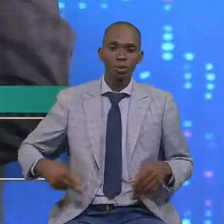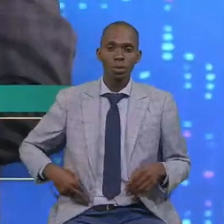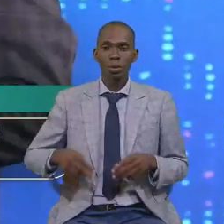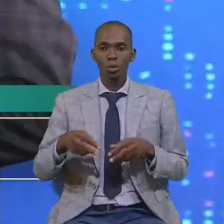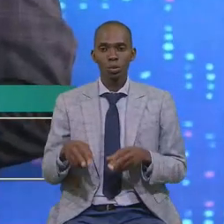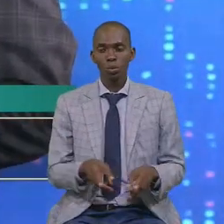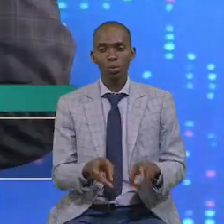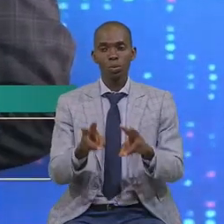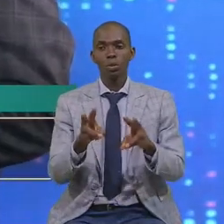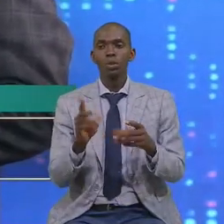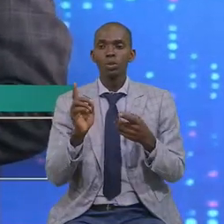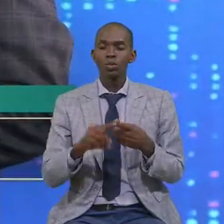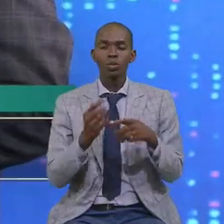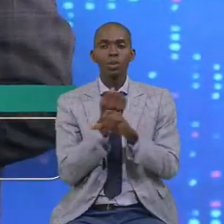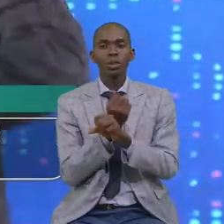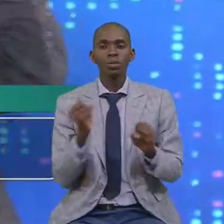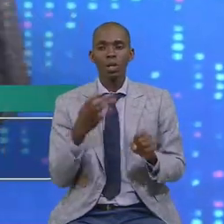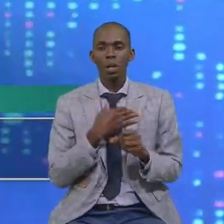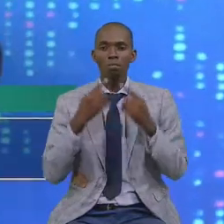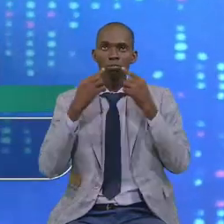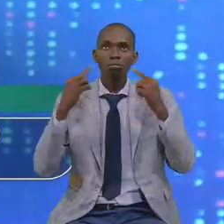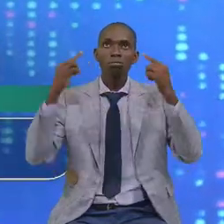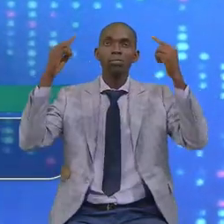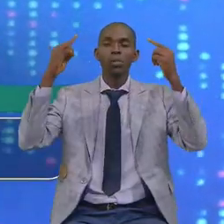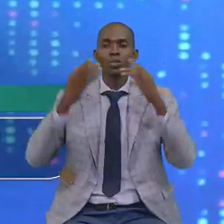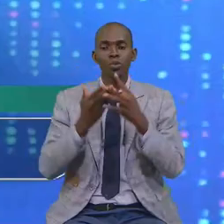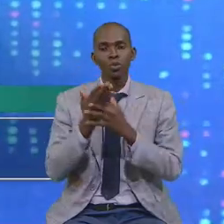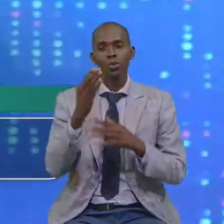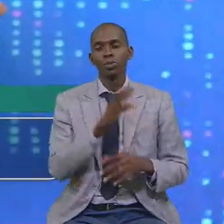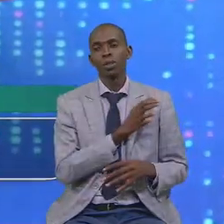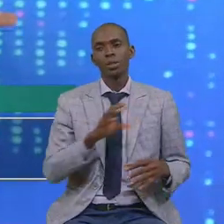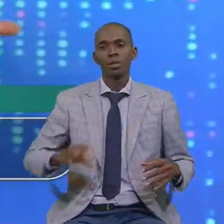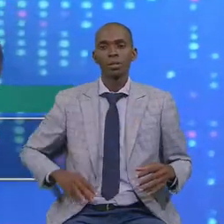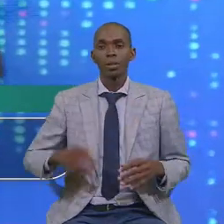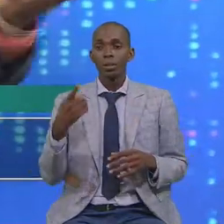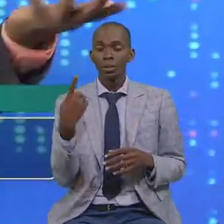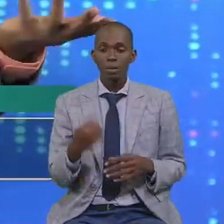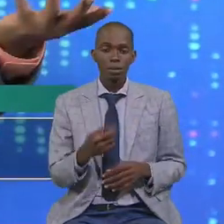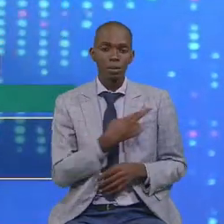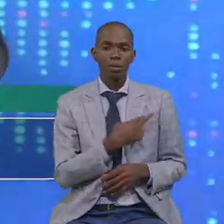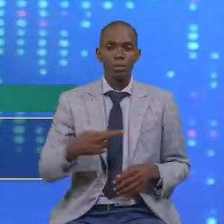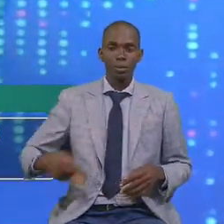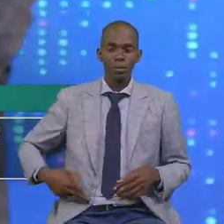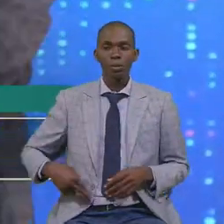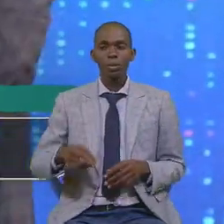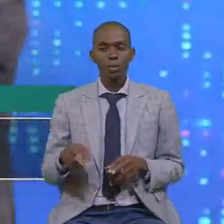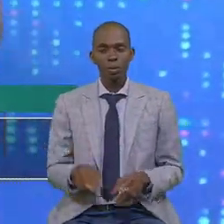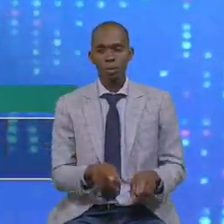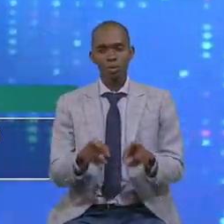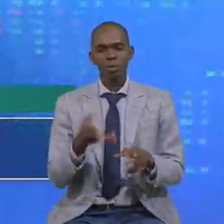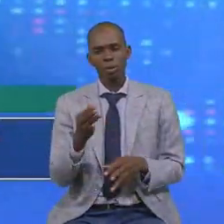to salvation and success through Christ. The royal road. There's a